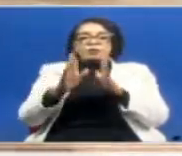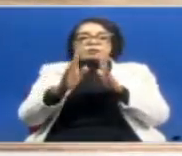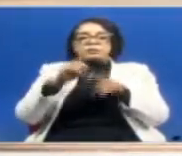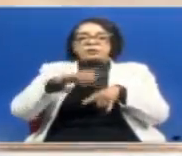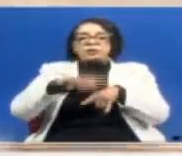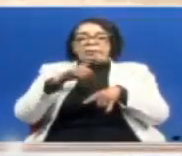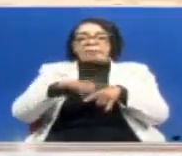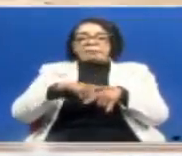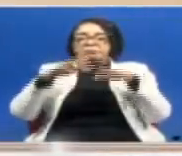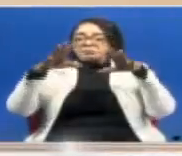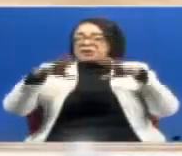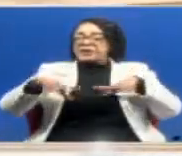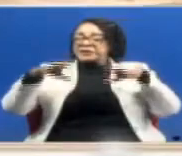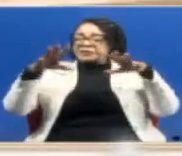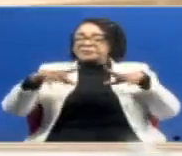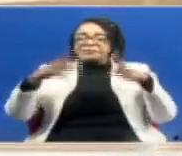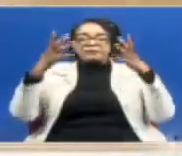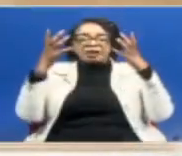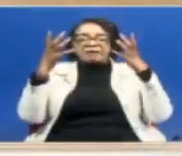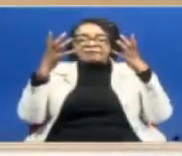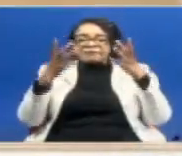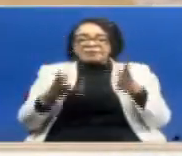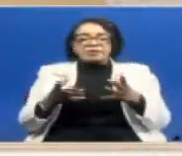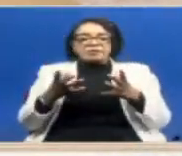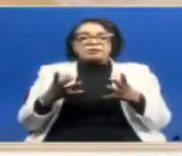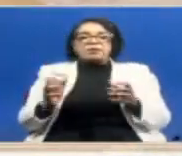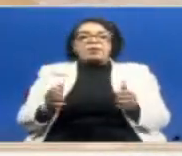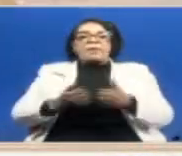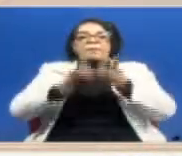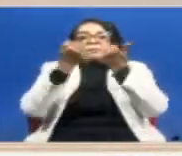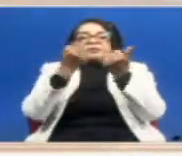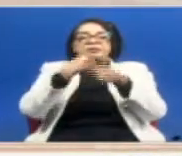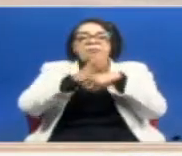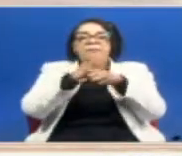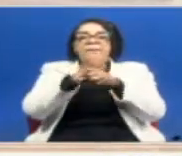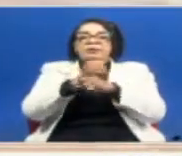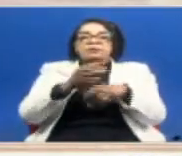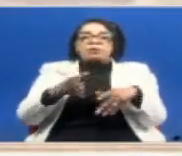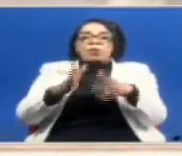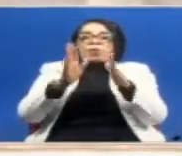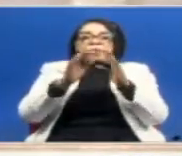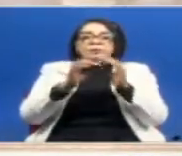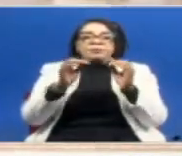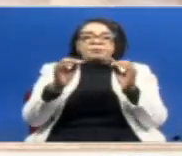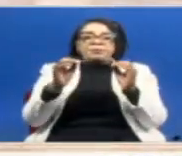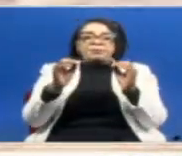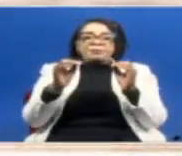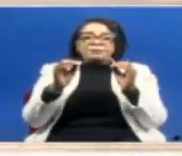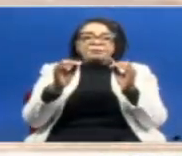flash floods resulting from heavy rains rendered the section of the road impassable.